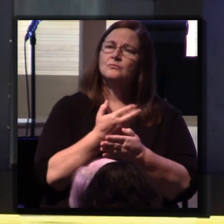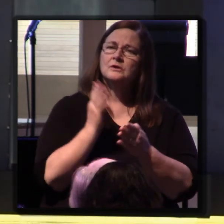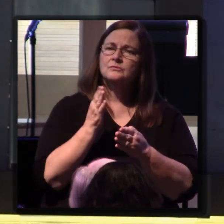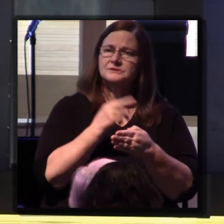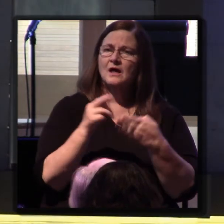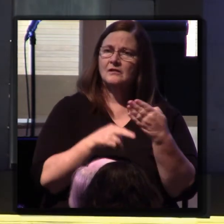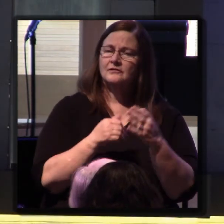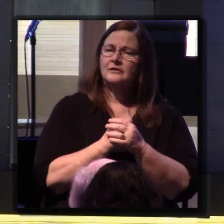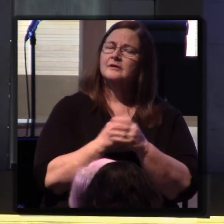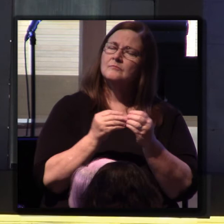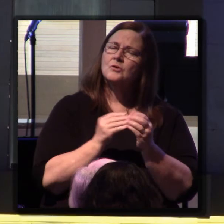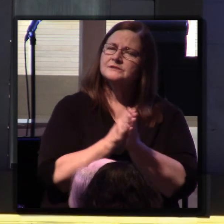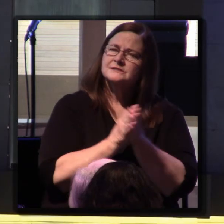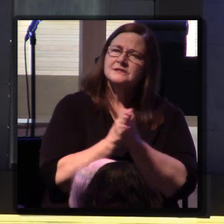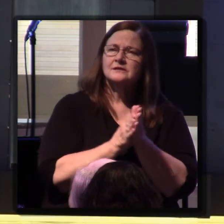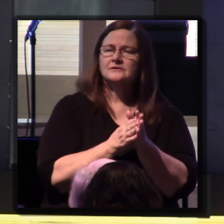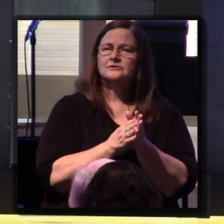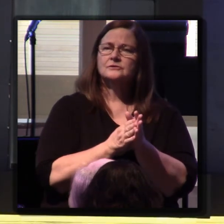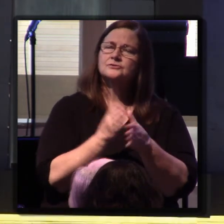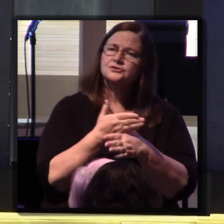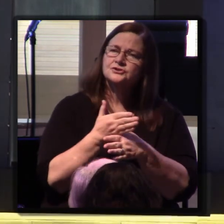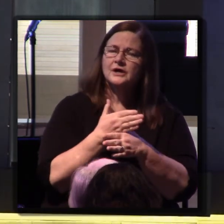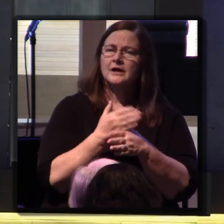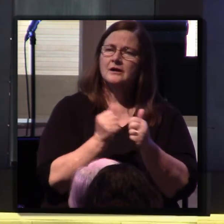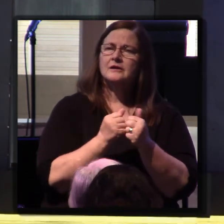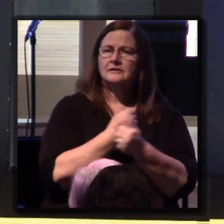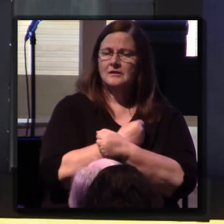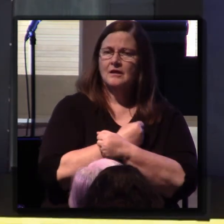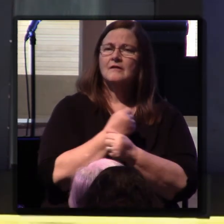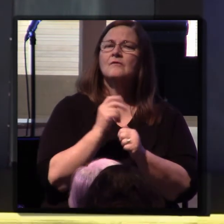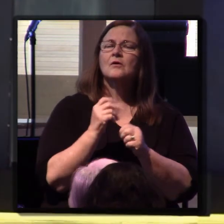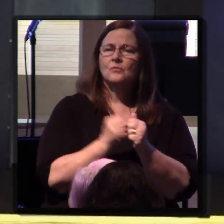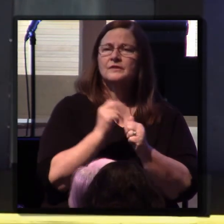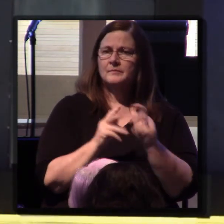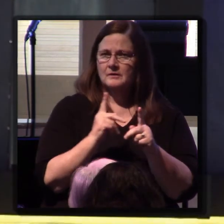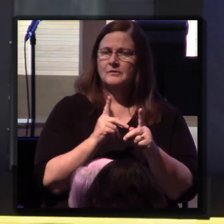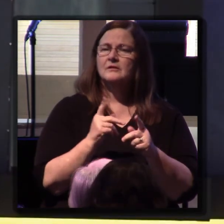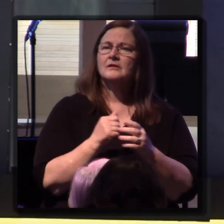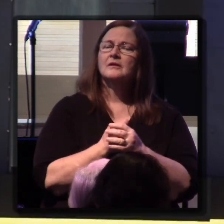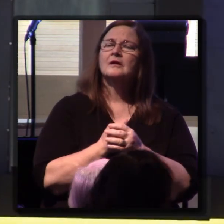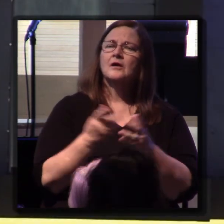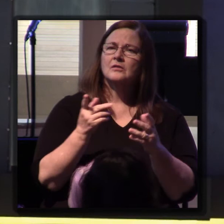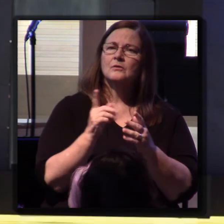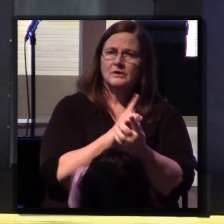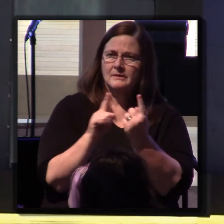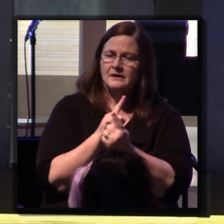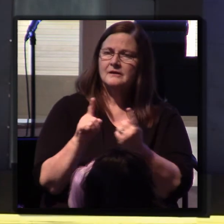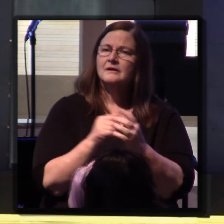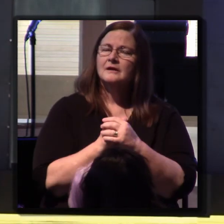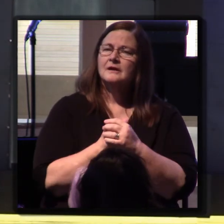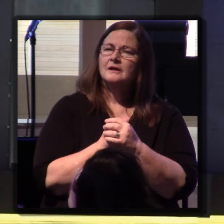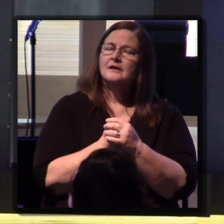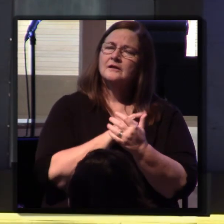gift. Give us a greater appreciation for it, that it might result in a greater zeal to share it in